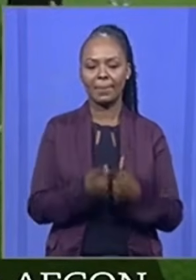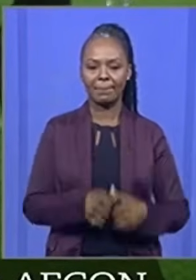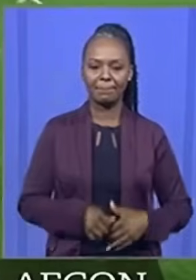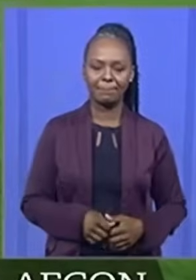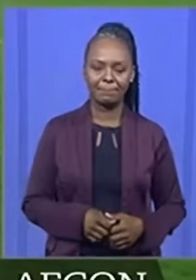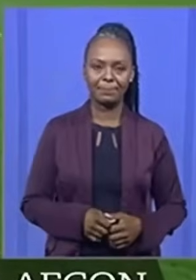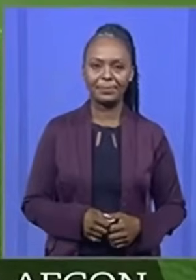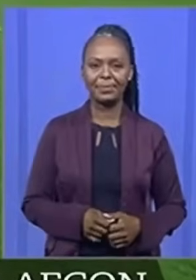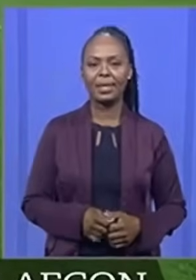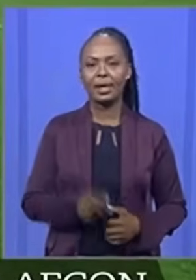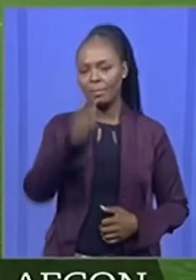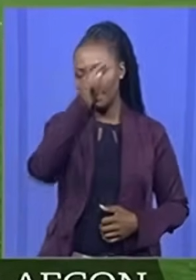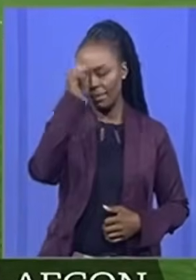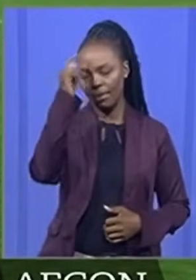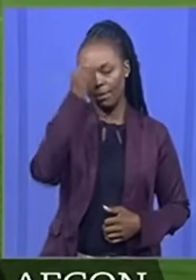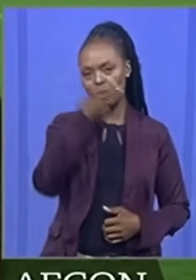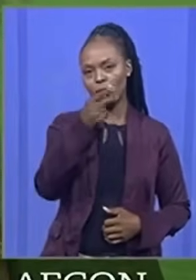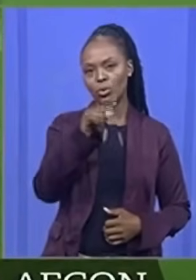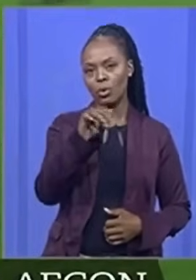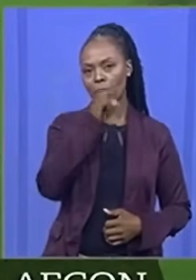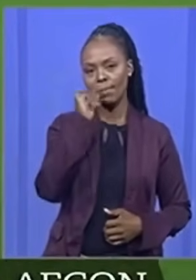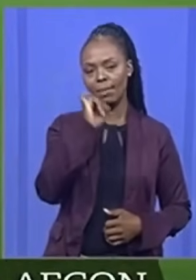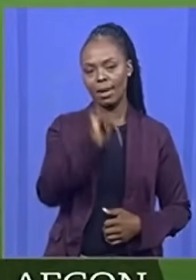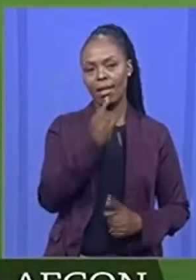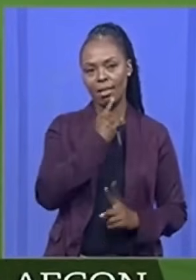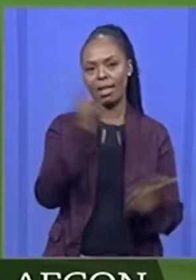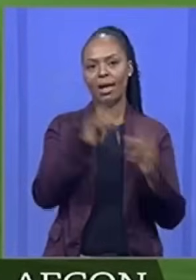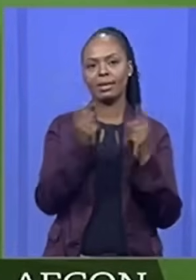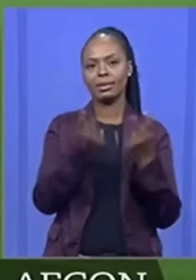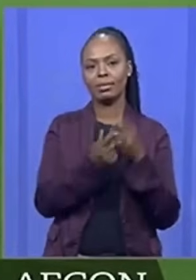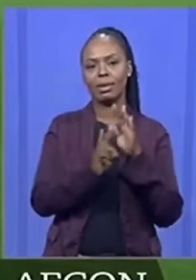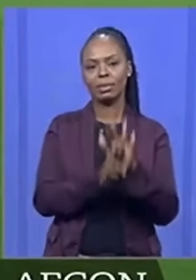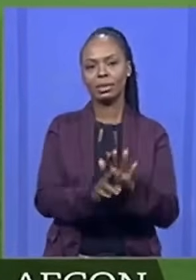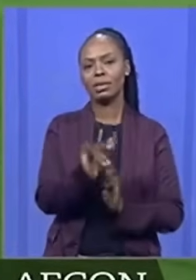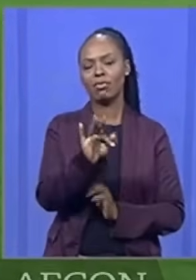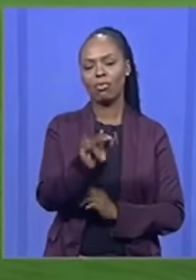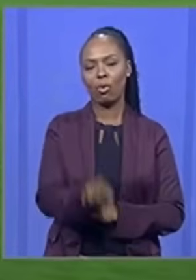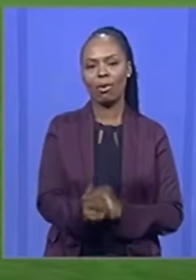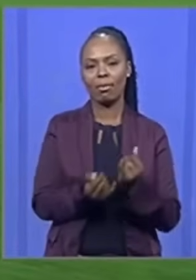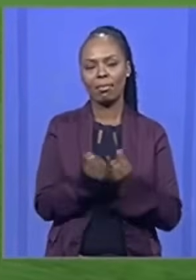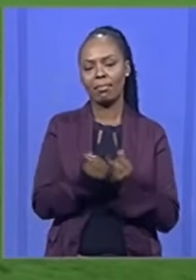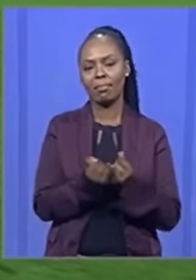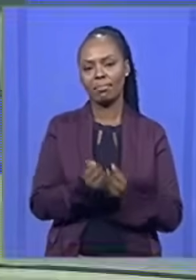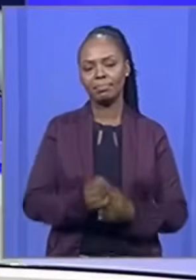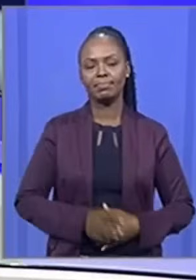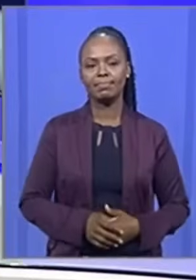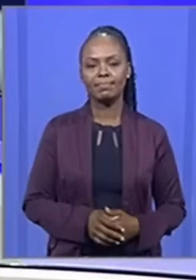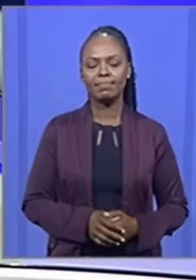Dipapadi mokwetliso wa Bafana Bafana Hugo Bruce o phatlalatsa sehlopha se ilo emela naha dipapading tsa AFCON.